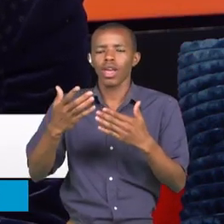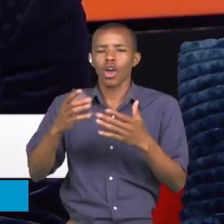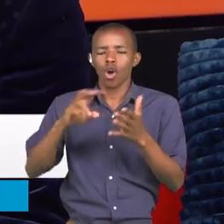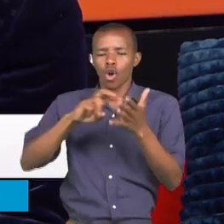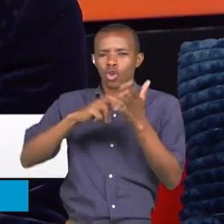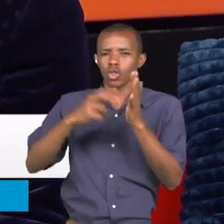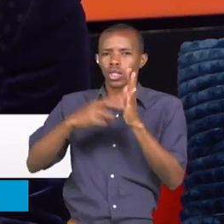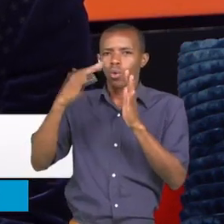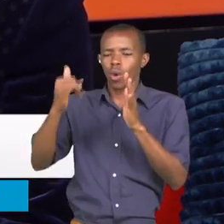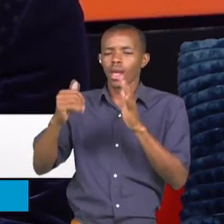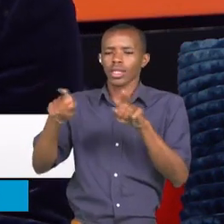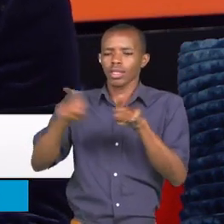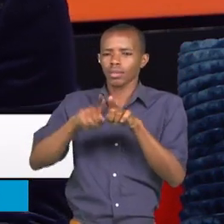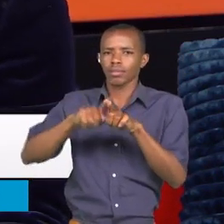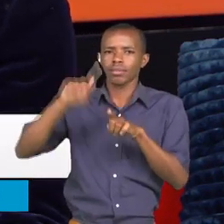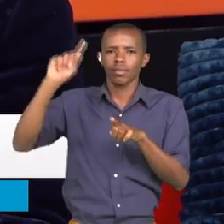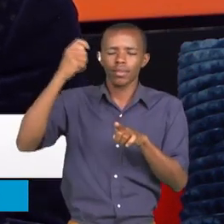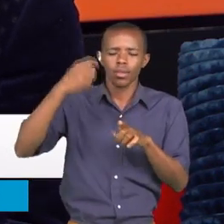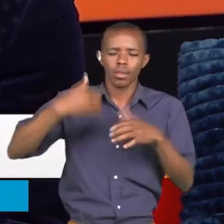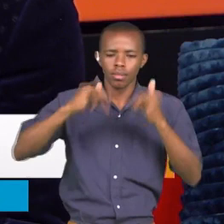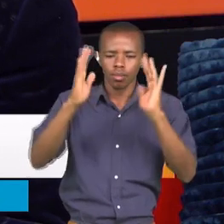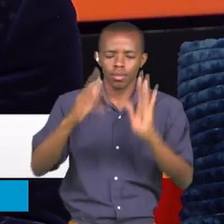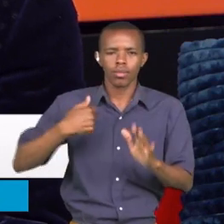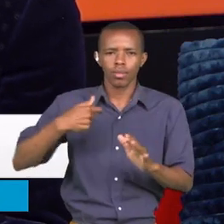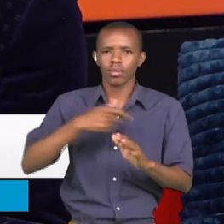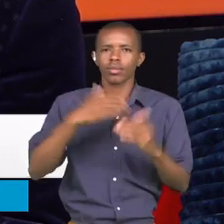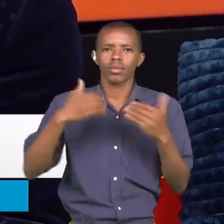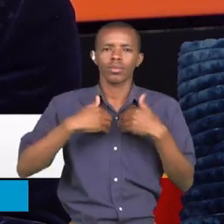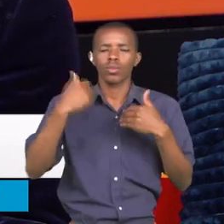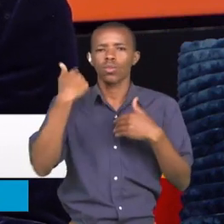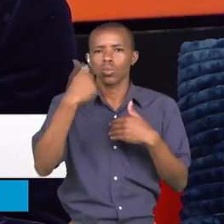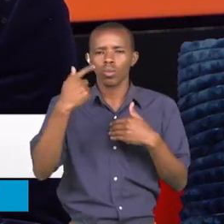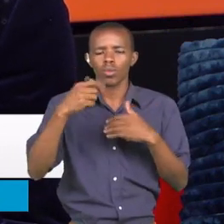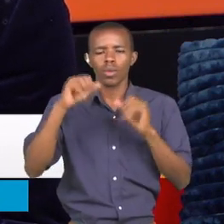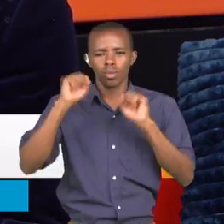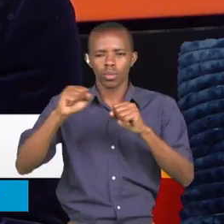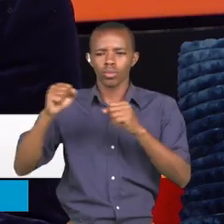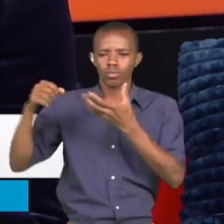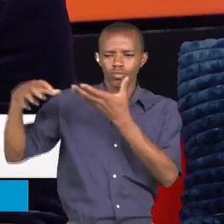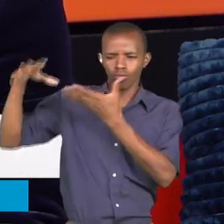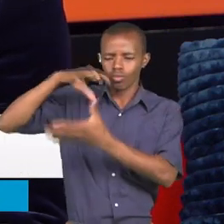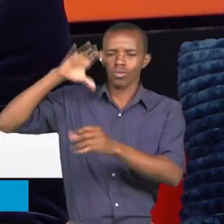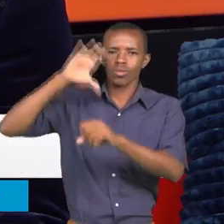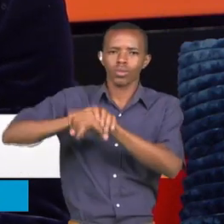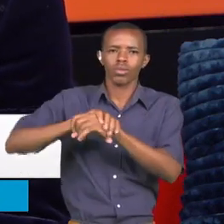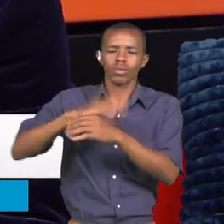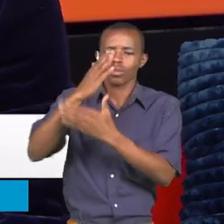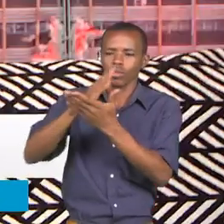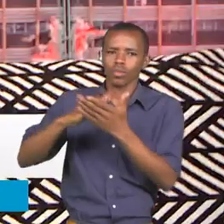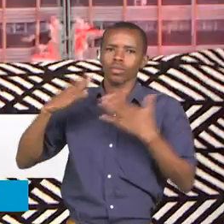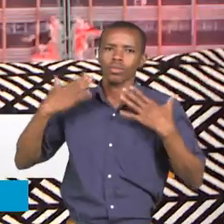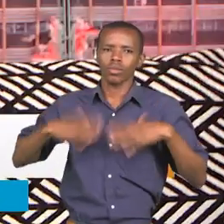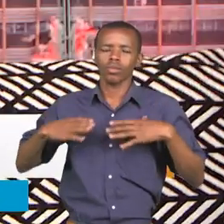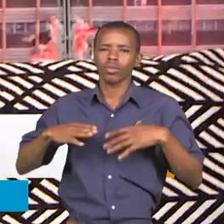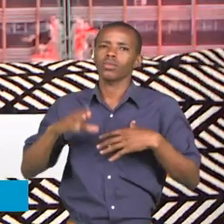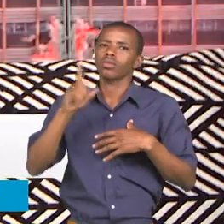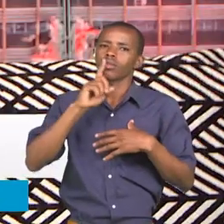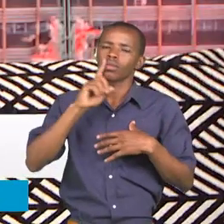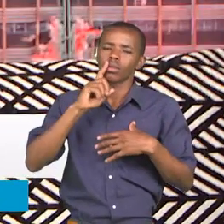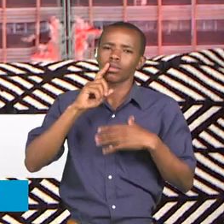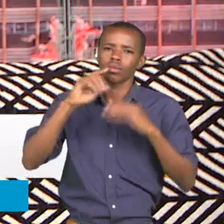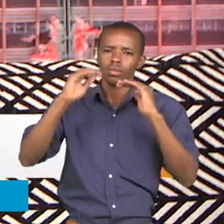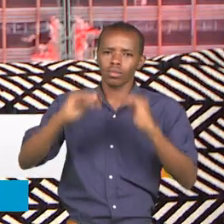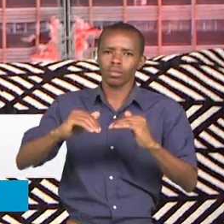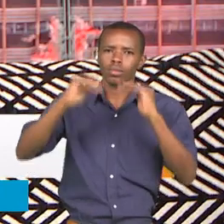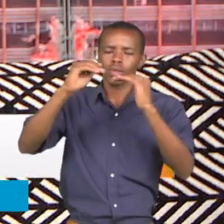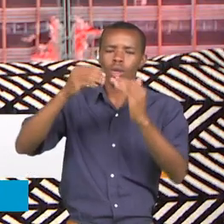Because even here in Kenya, we have players who kind of now get confused. It's like some people, they've been told to boost a